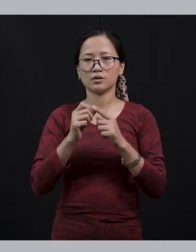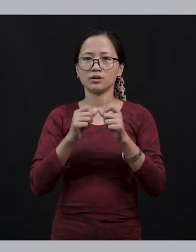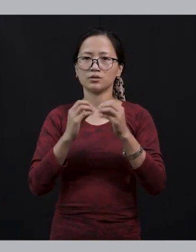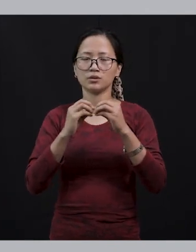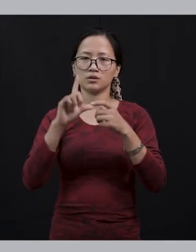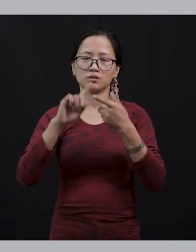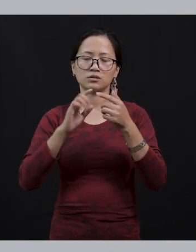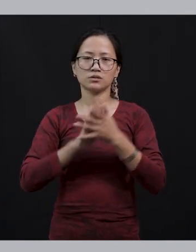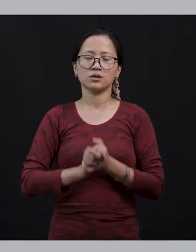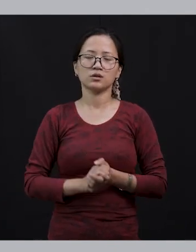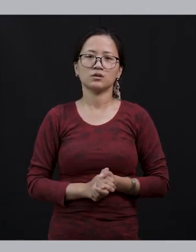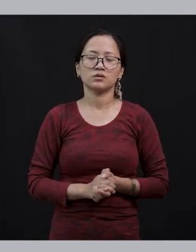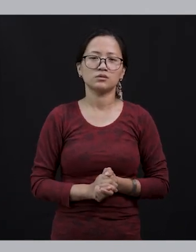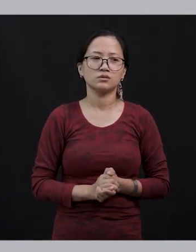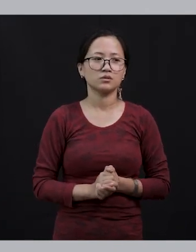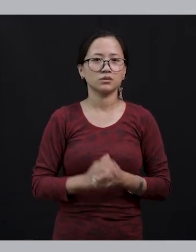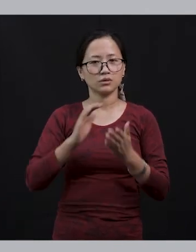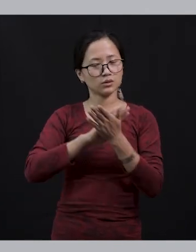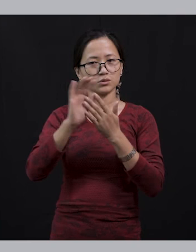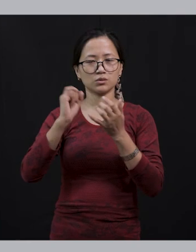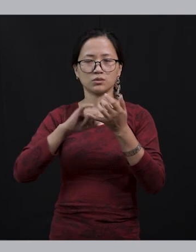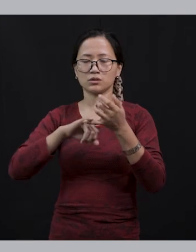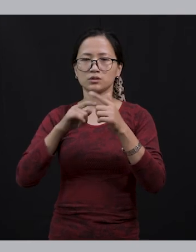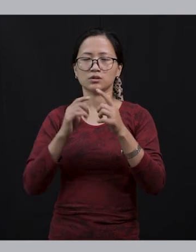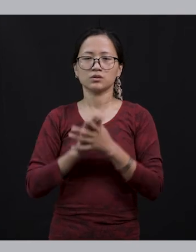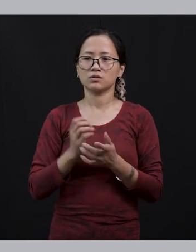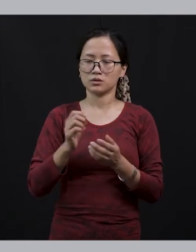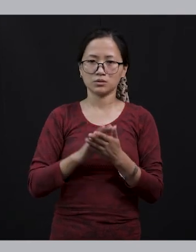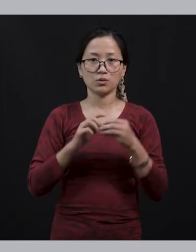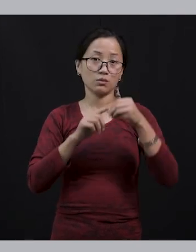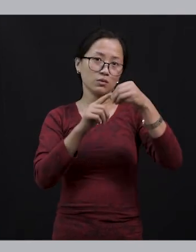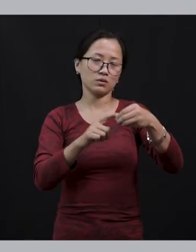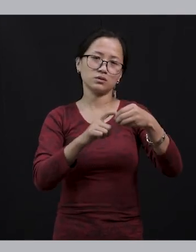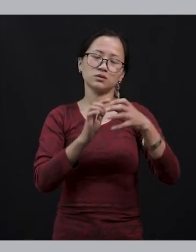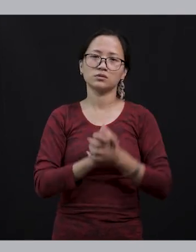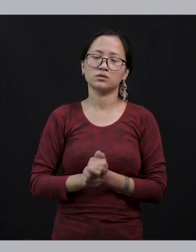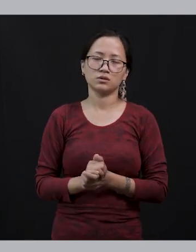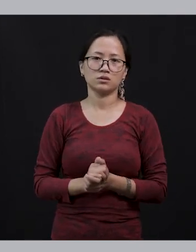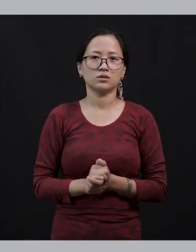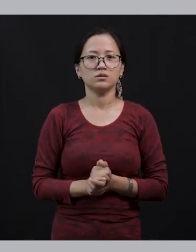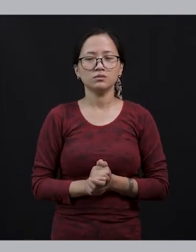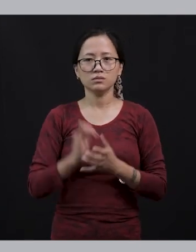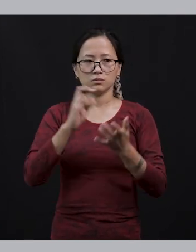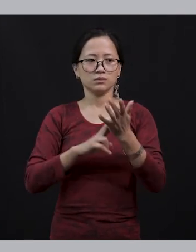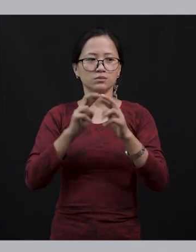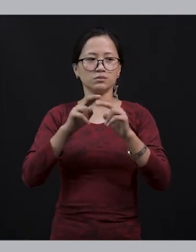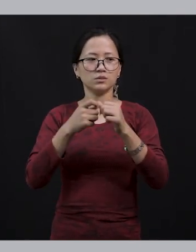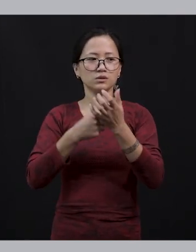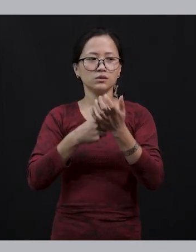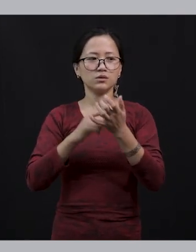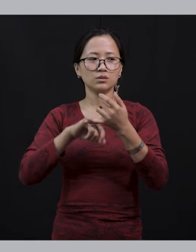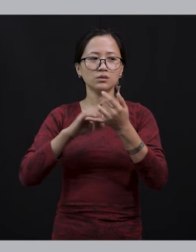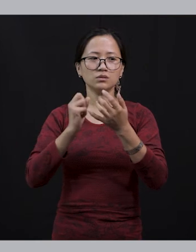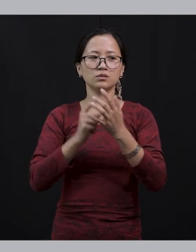this branding of horses. So the horses were branded on the quality. So if the inferior race of horses were